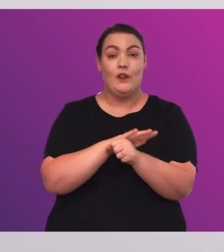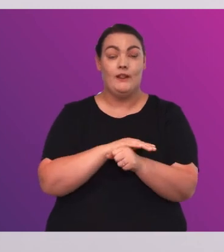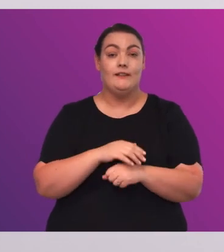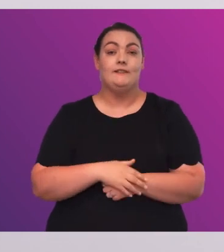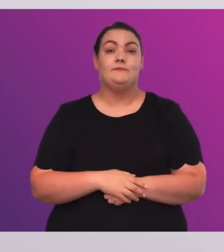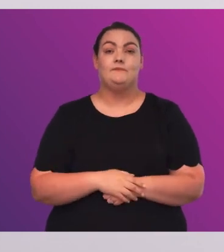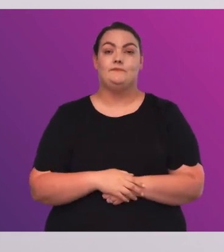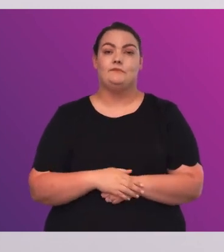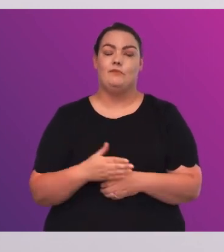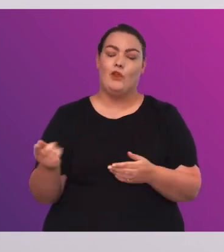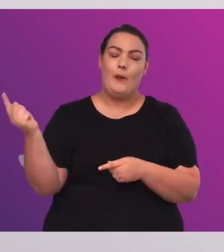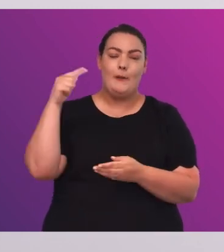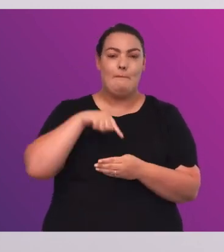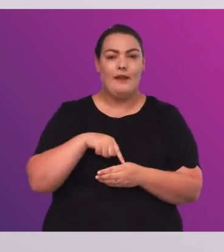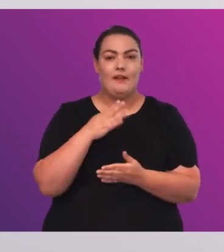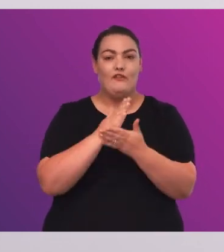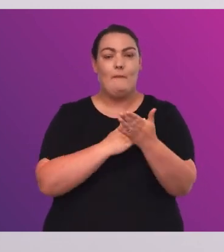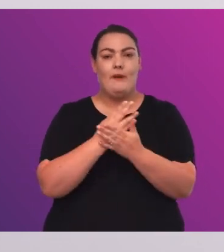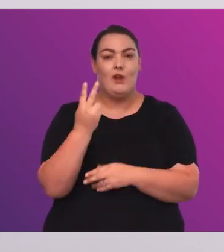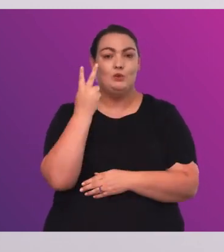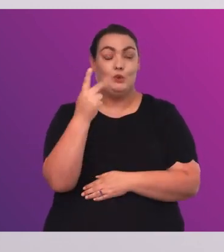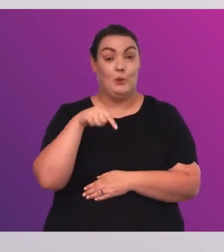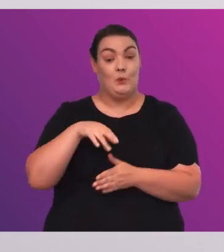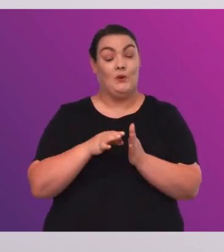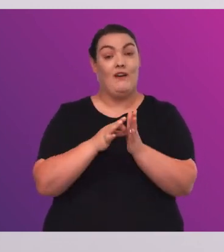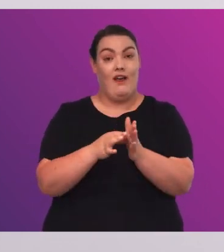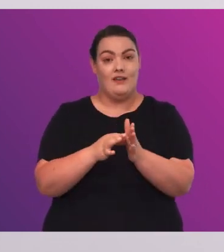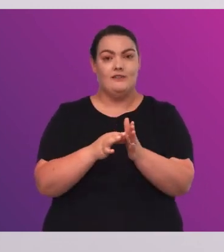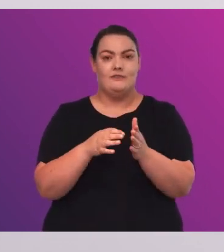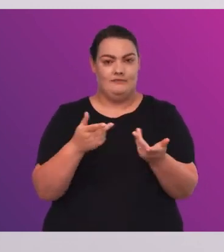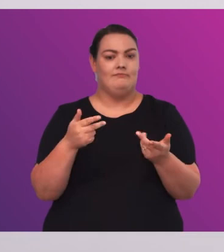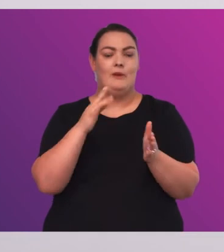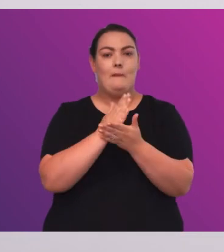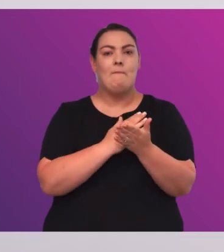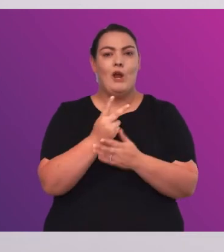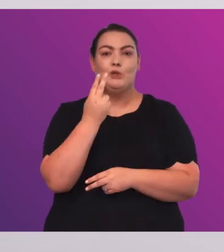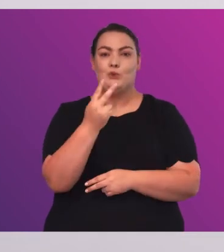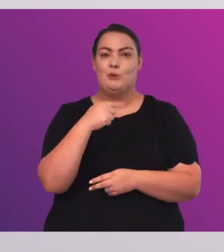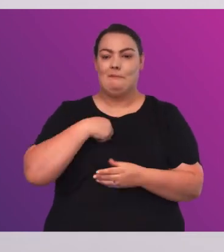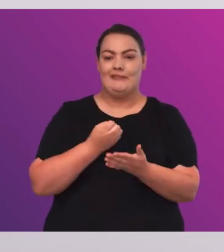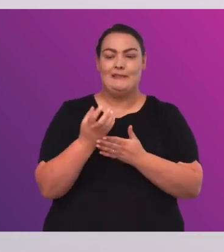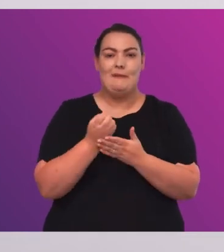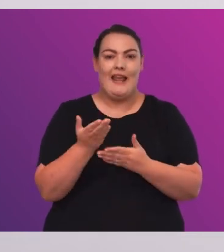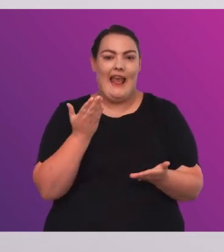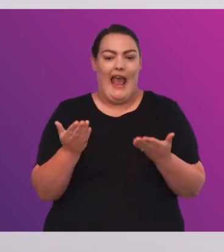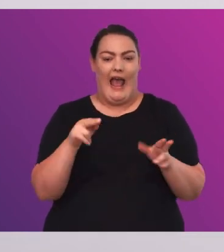useful. Join me again for part two of our guide, where I will explain how you can make